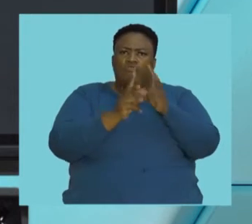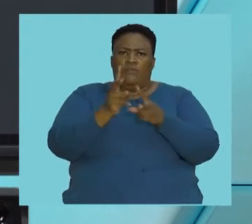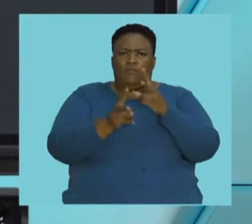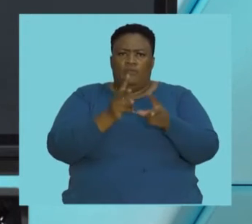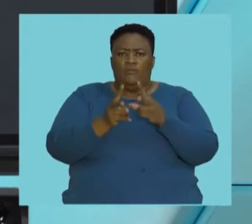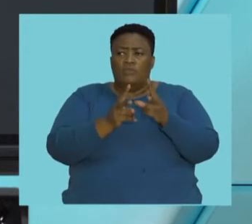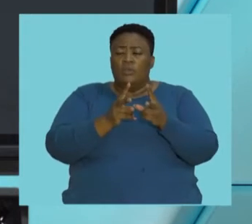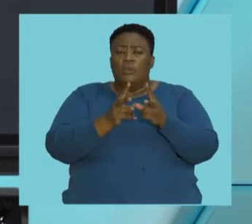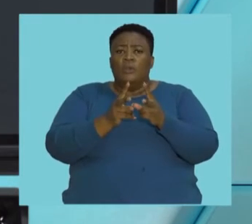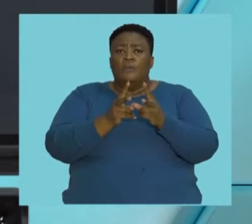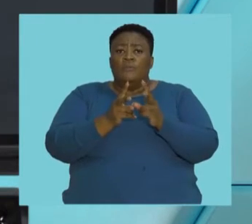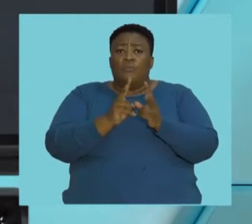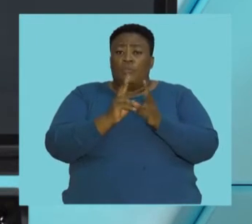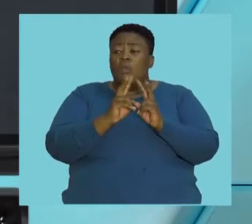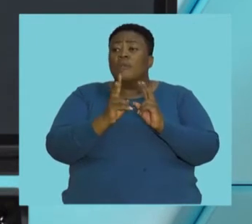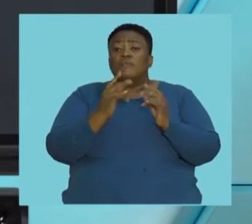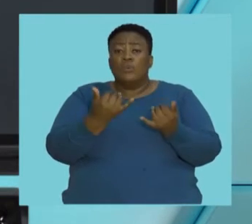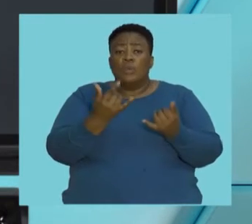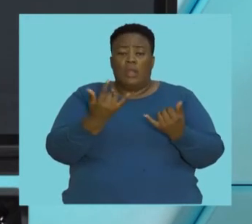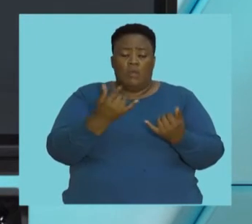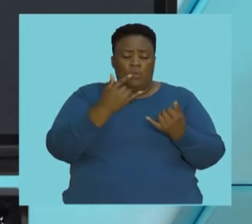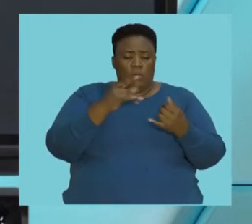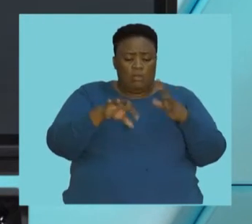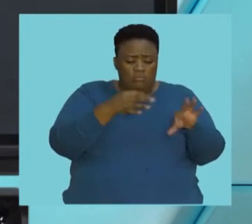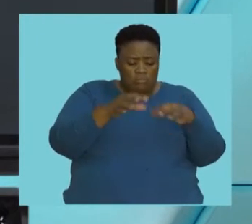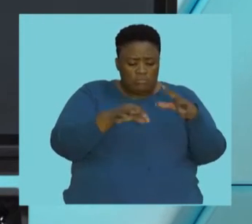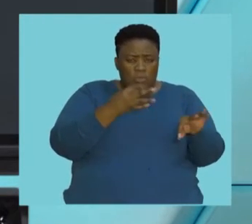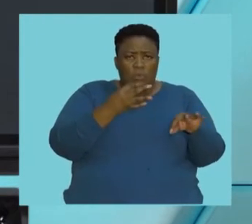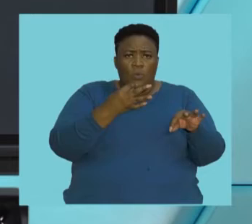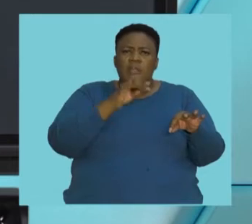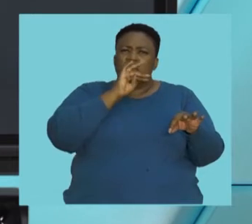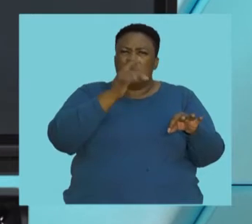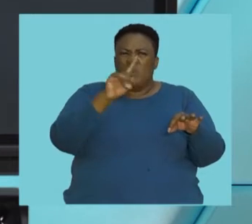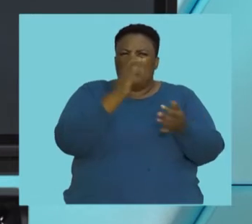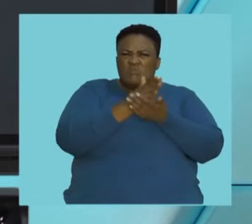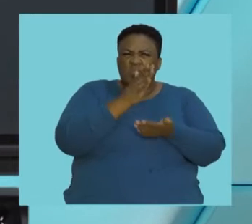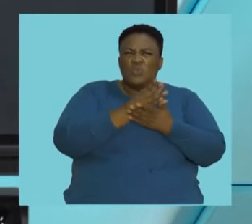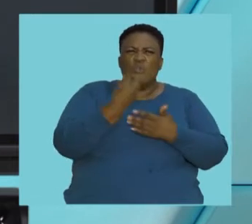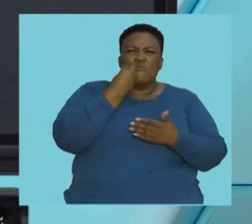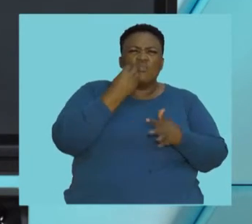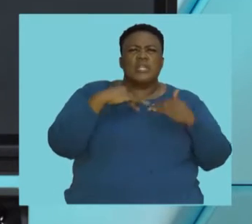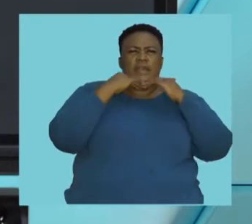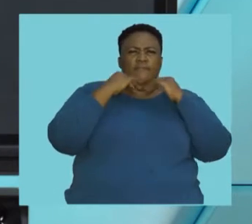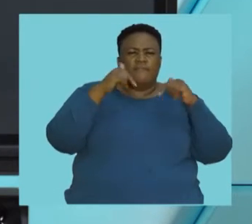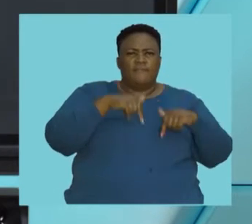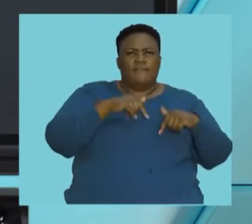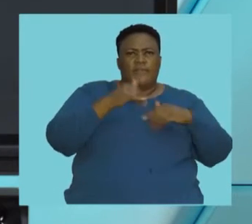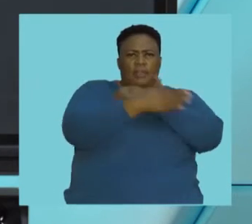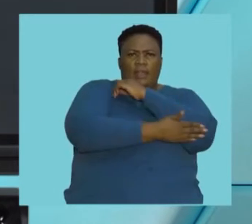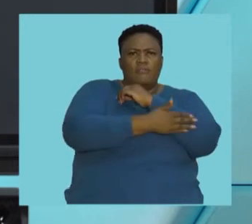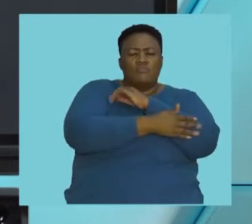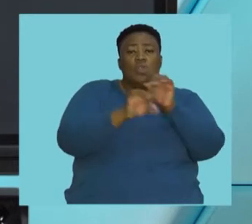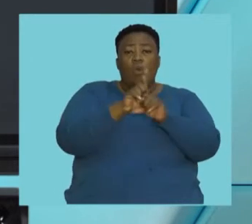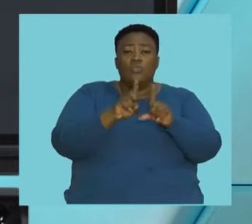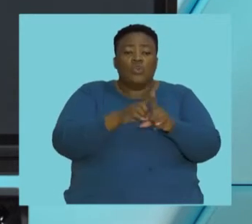is. Let's try and unpack what it means to have secure food in a country. And then we'll look at some factors that affect